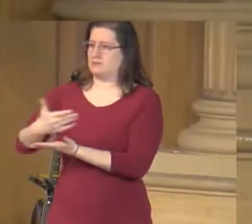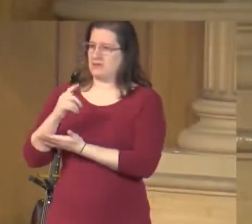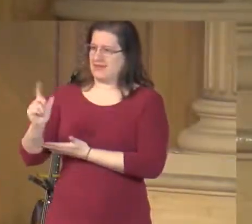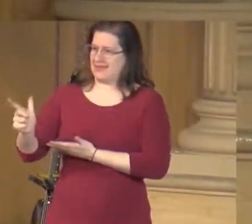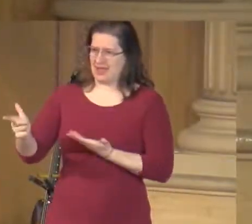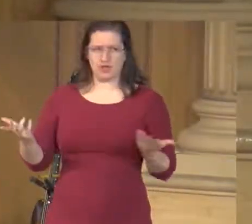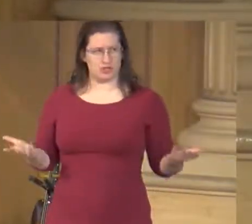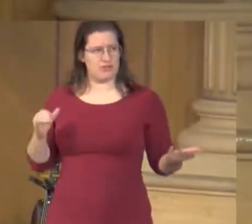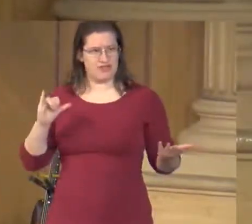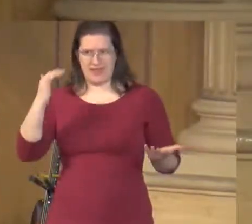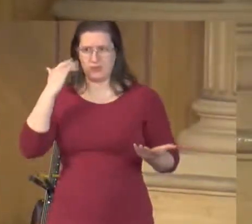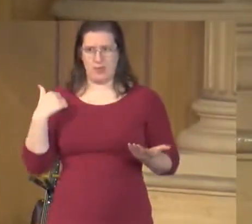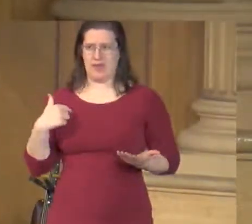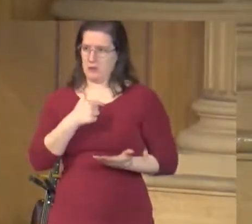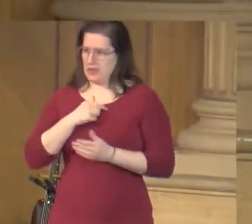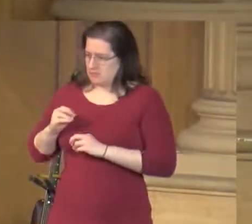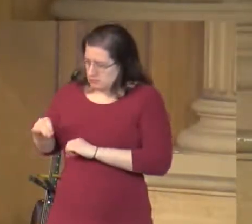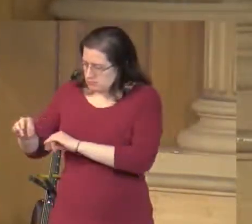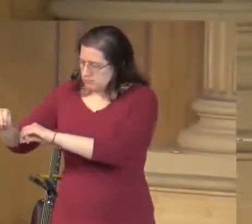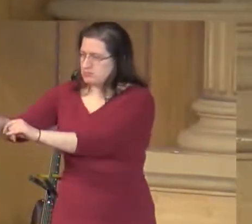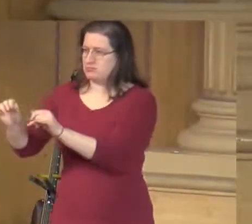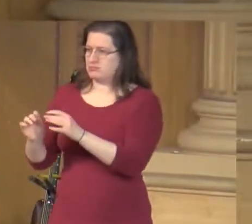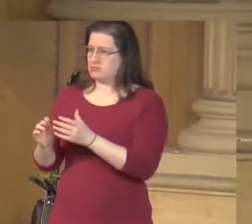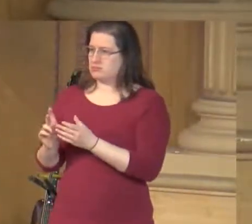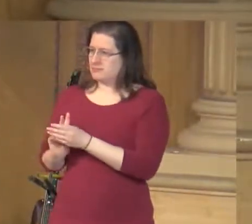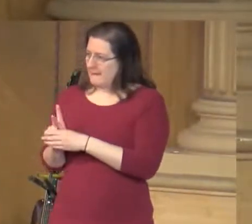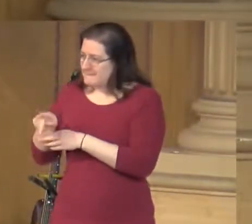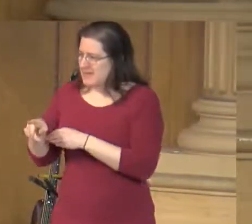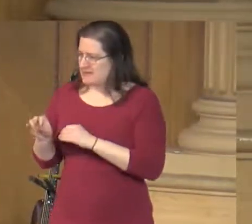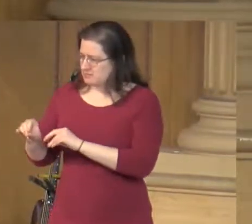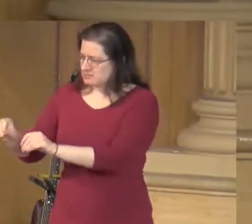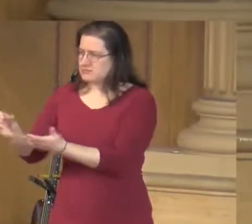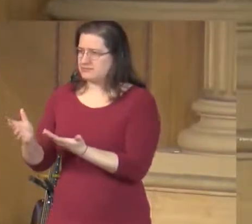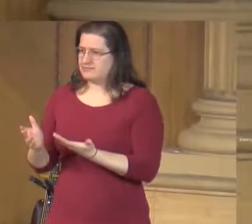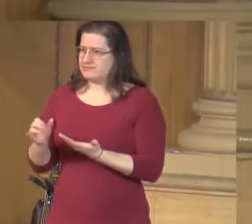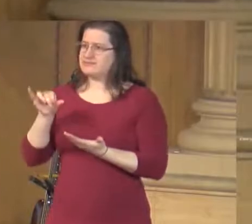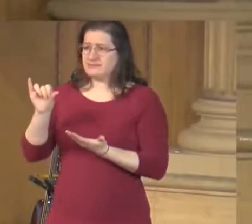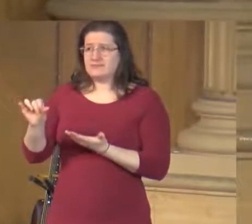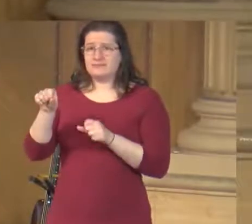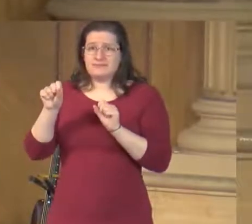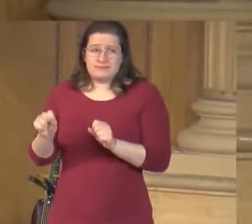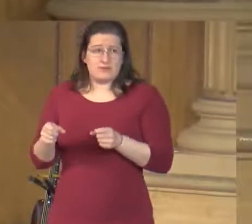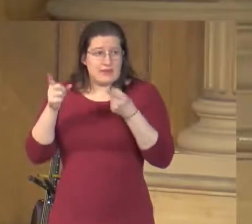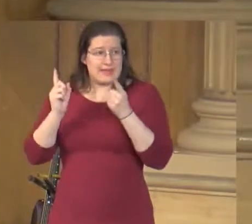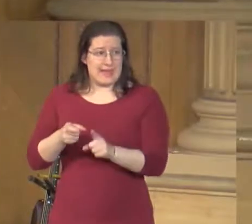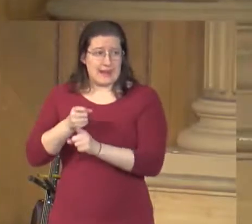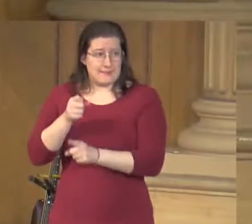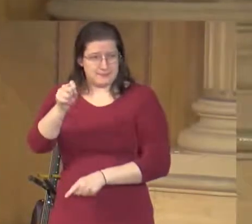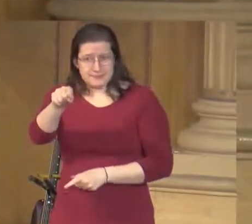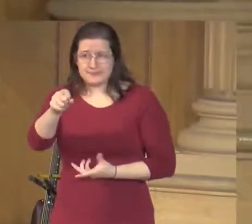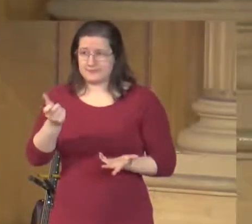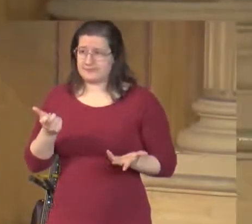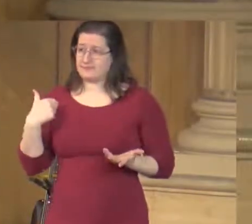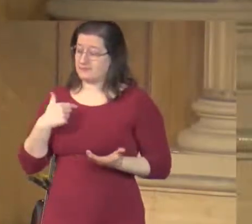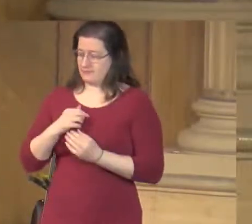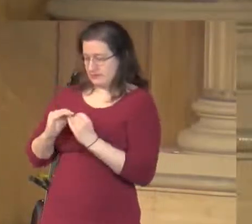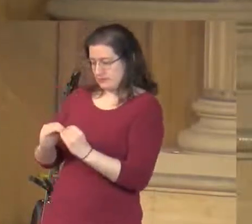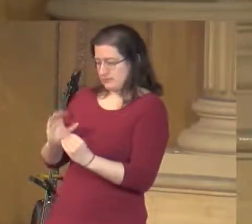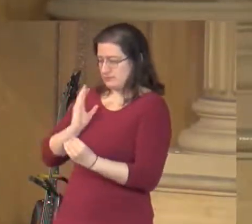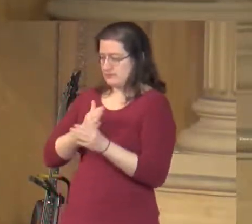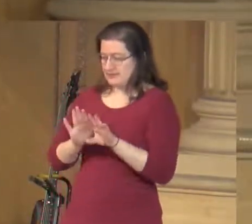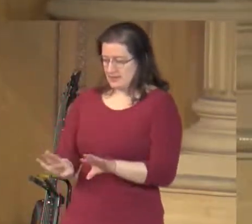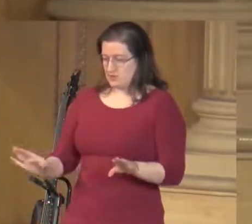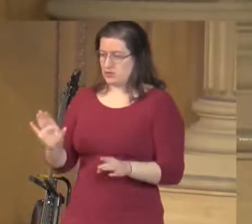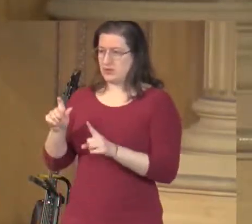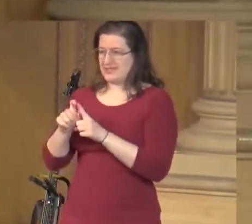so there are many ways that these laws of sowing and reaping do apply in our lives. And so we teach our kids the